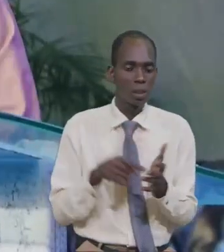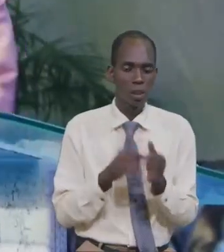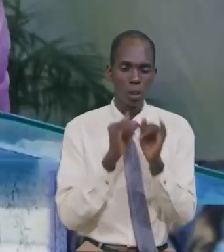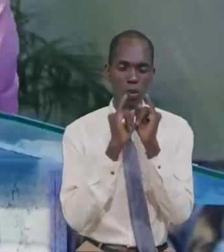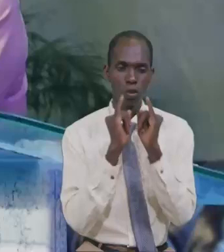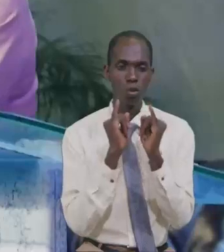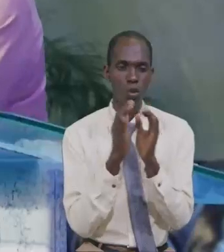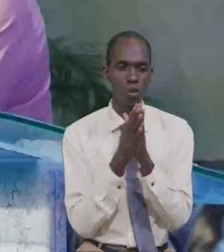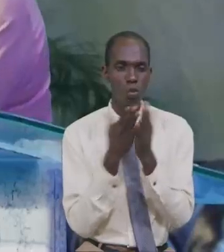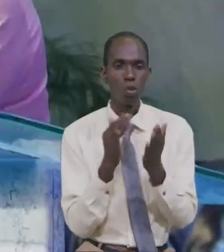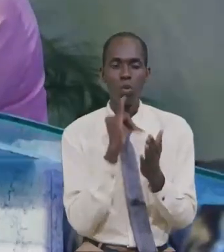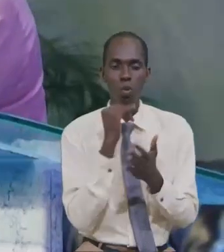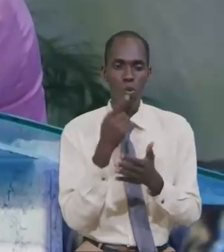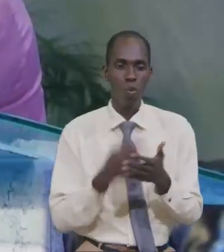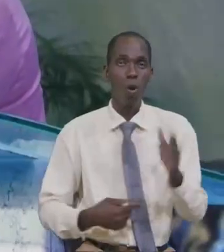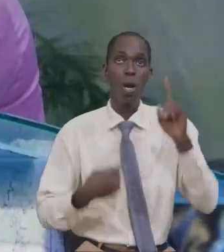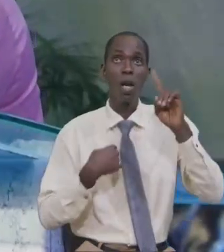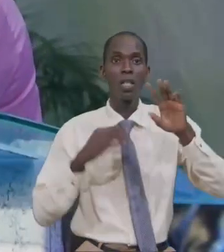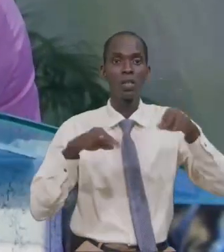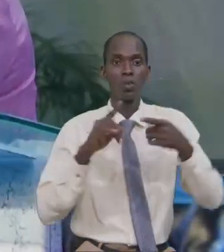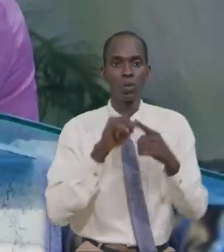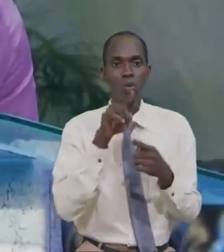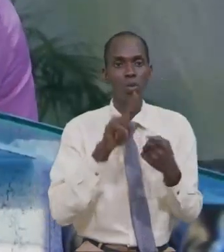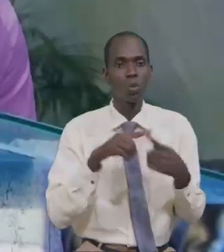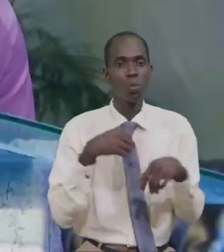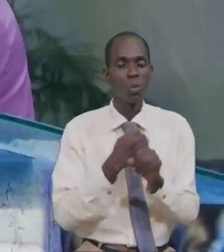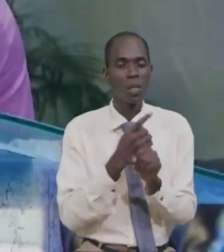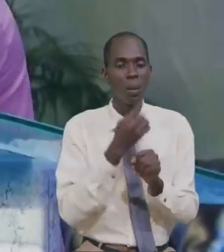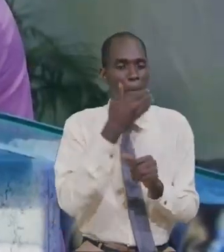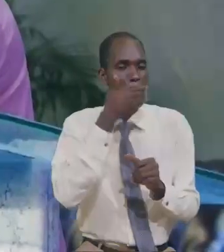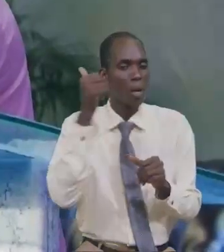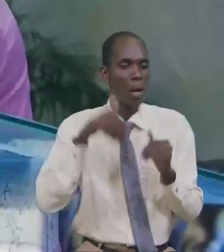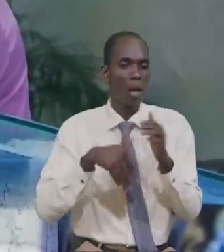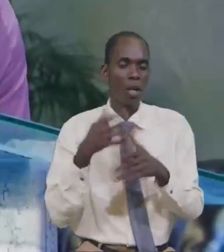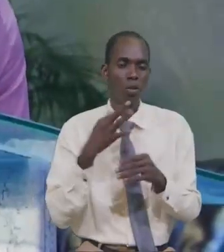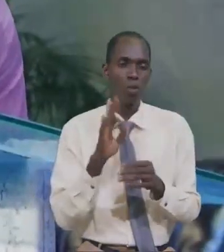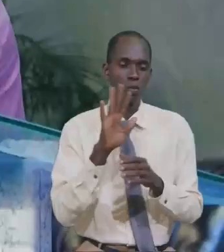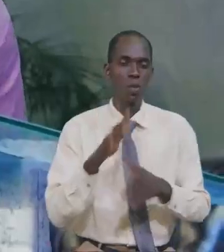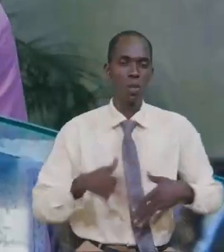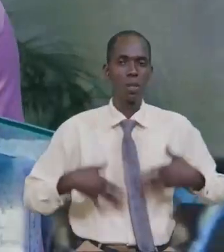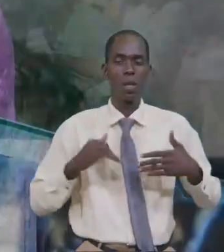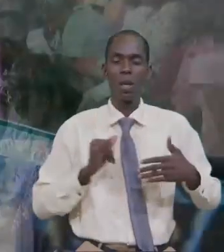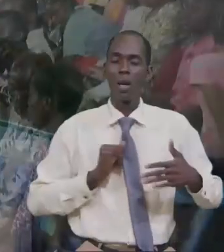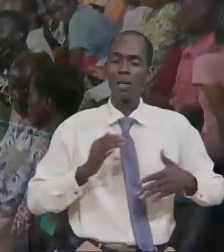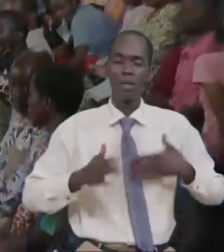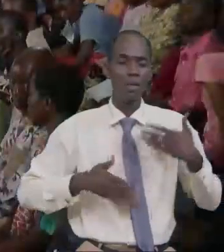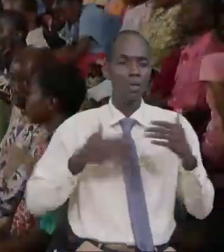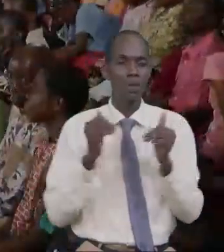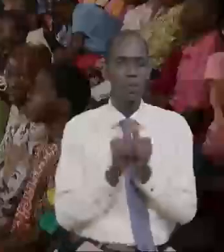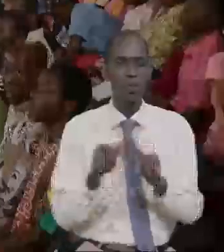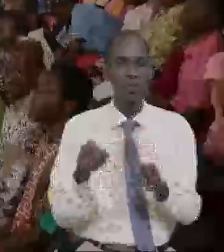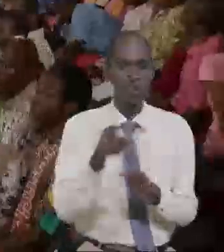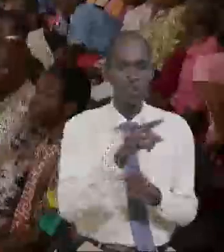rejoice with you. Dust that Bible. Open that Bible. Read that Bible. That's the